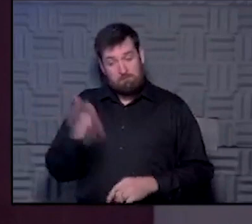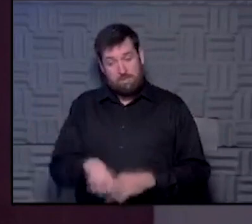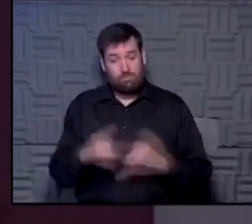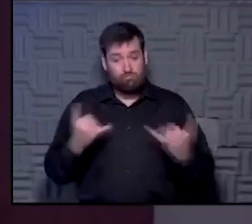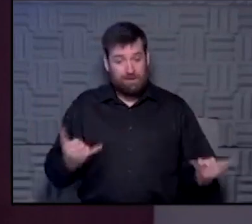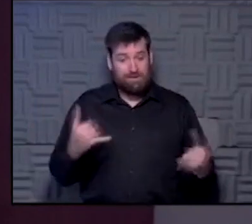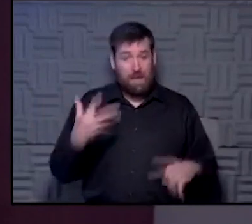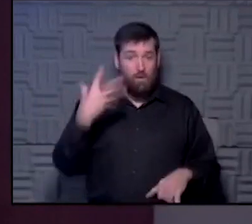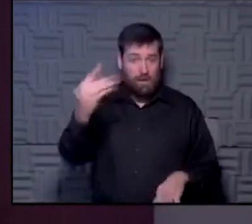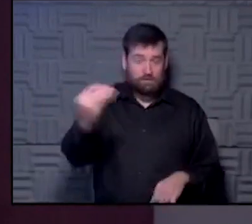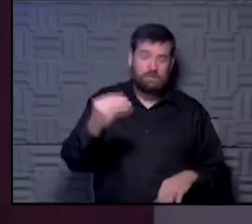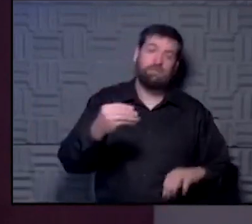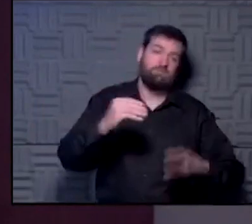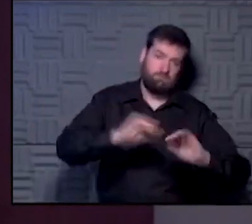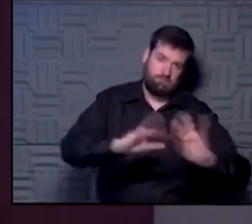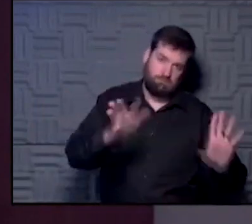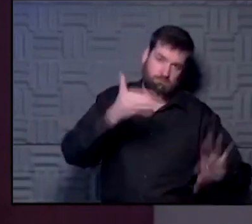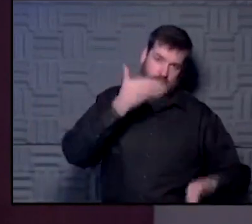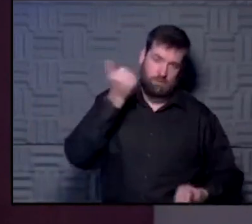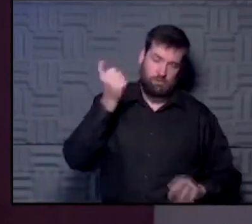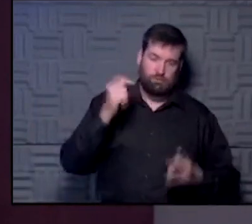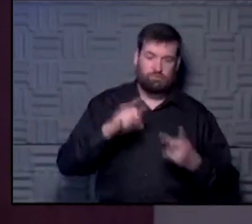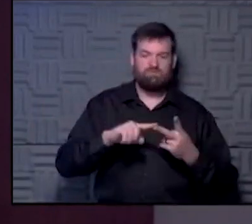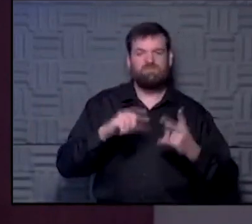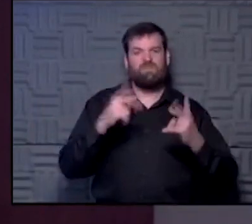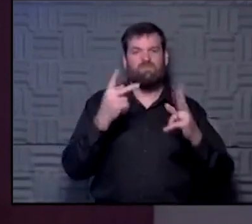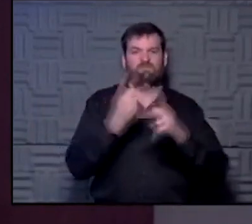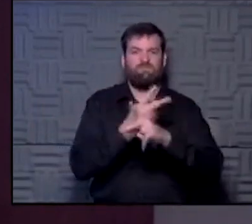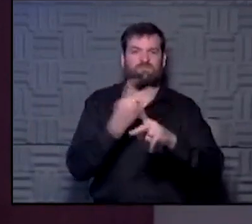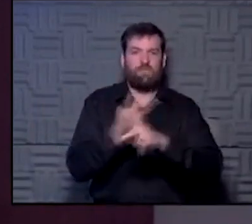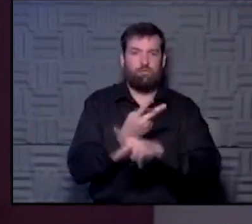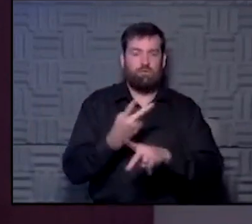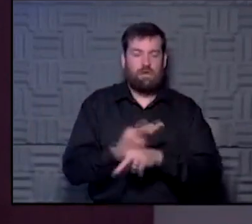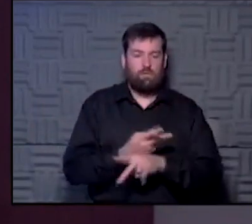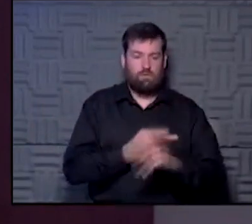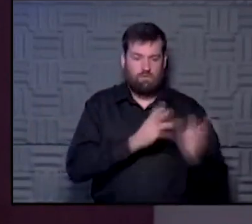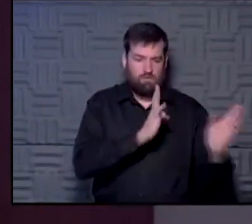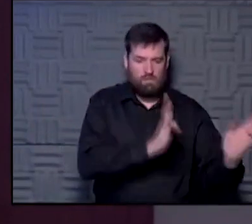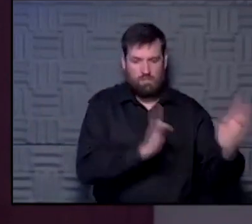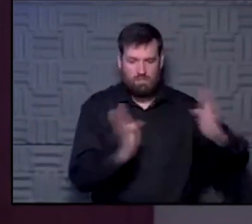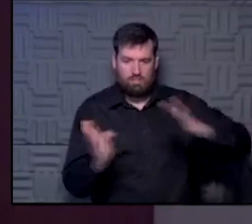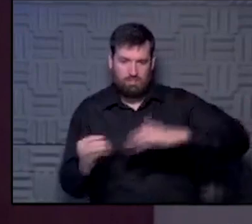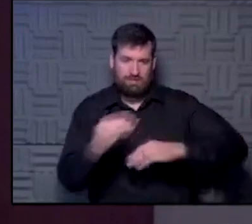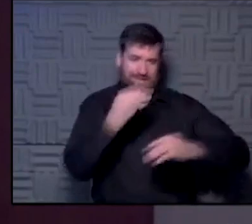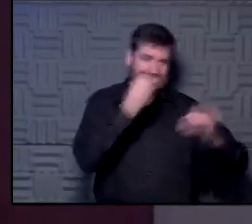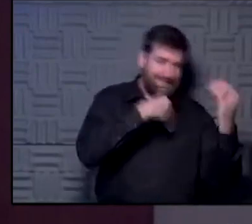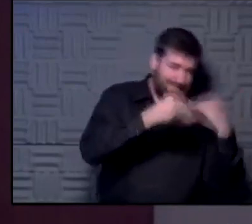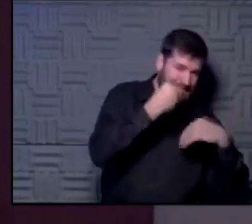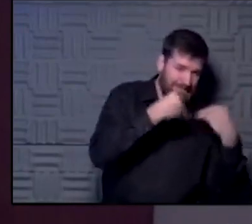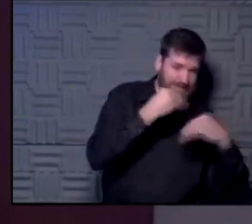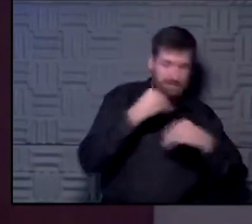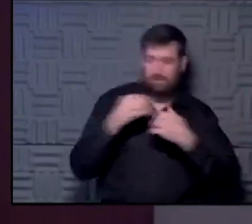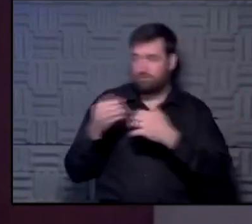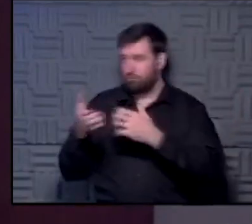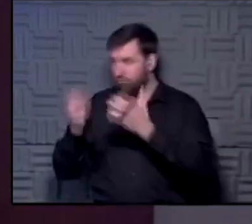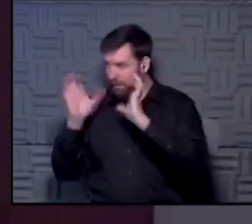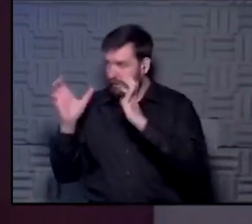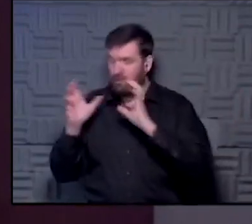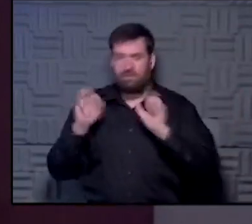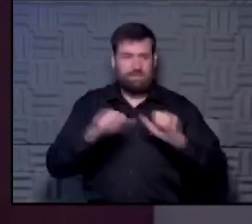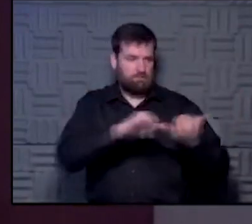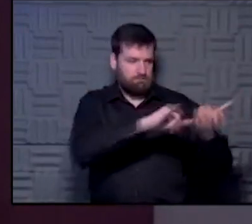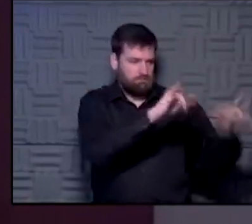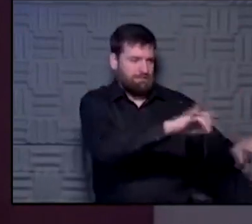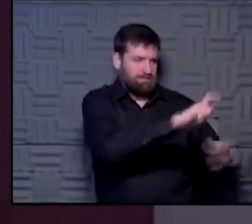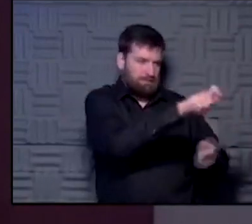now, outside is obviously better. I would try to figure out a way to stagger eating and drinking. So folks who are eating can be in a particular